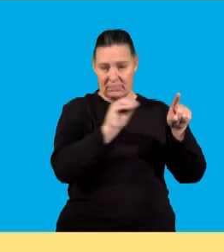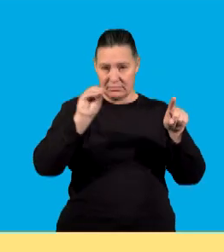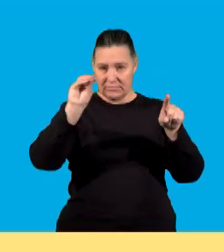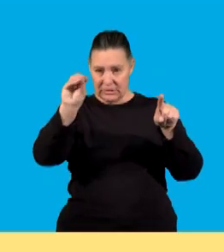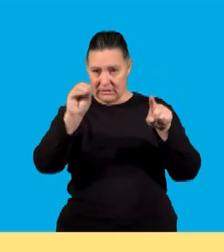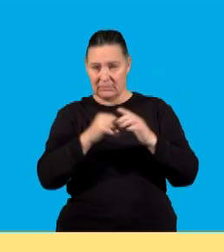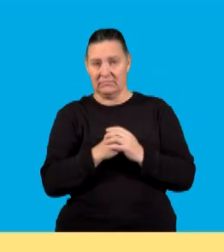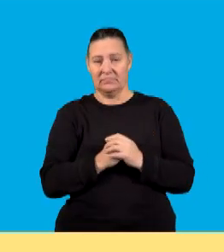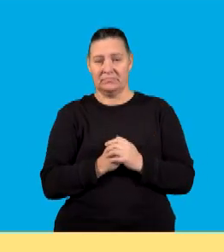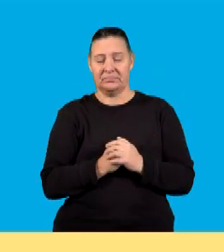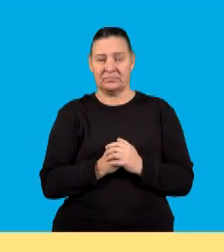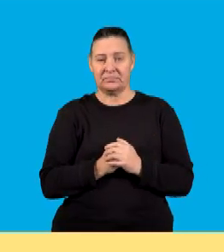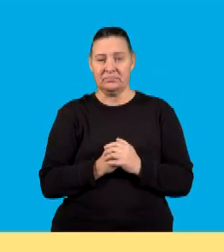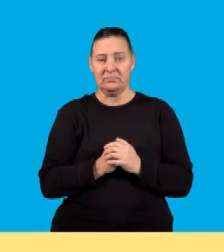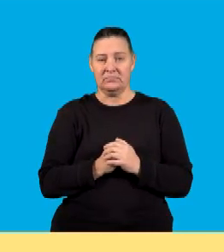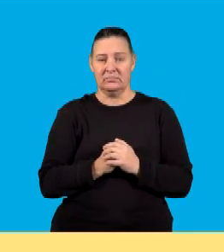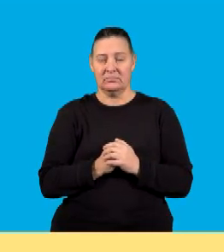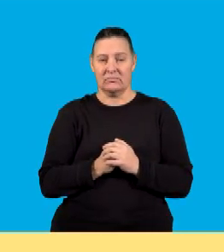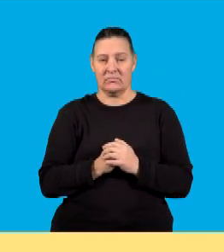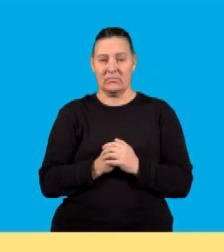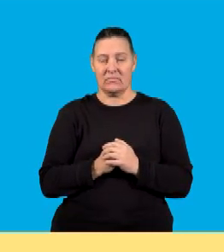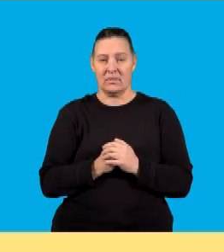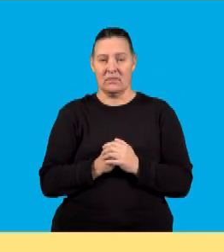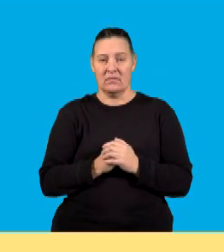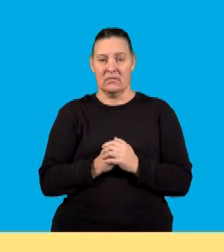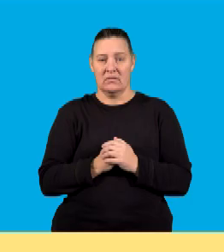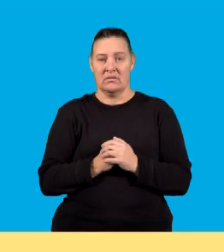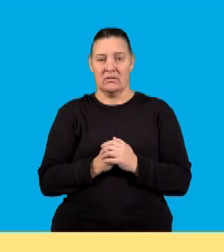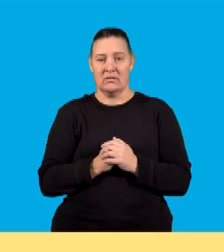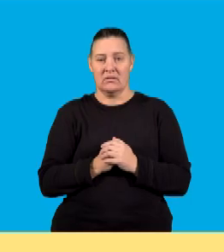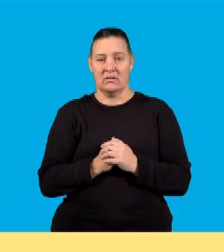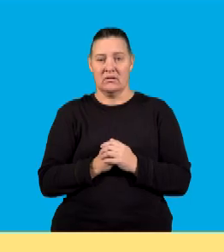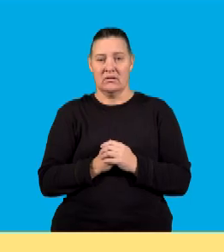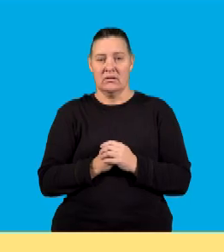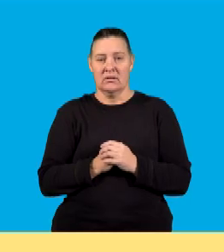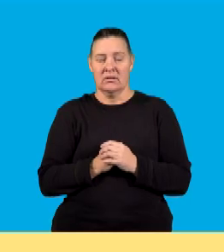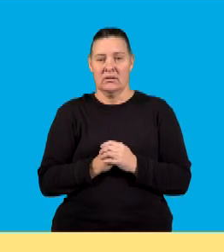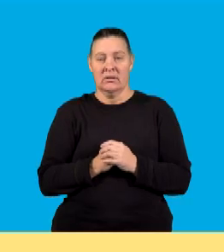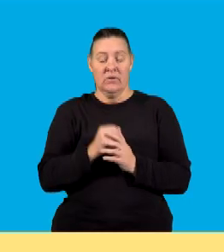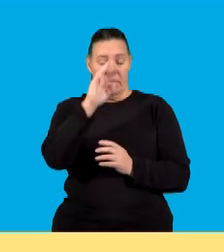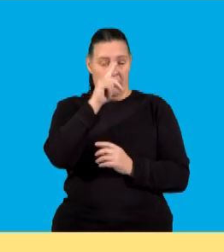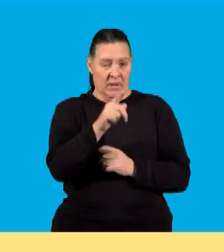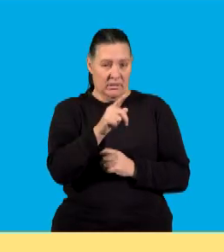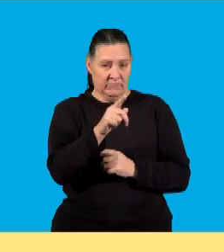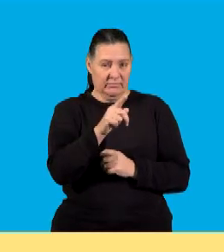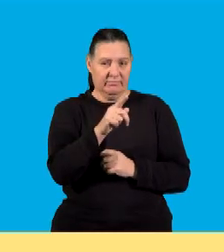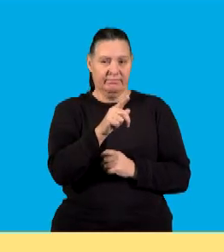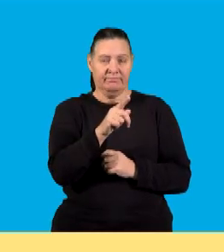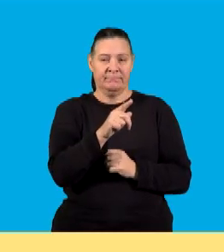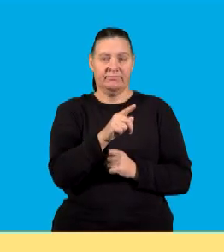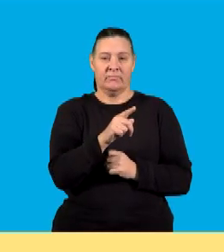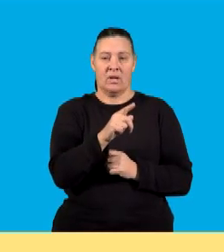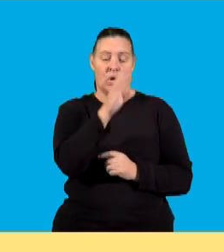I'll say inventories here. I'll say inventories. Remember, this